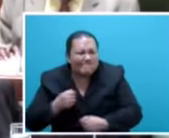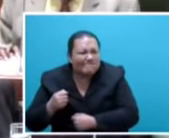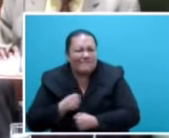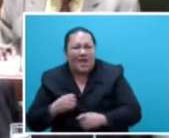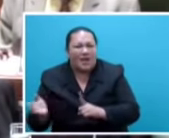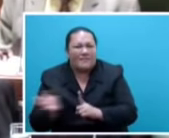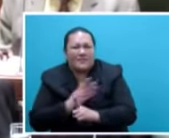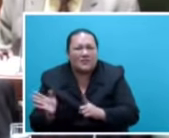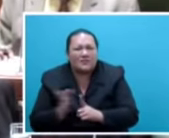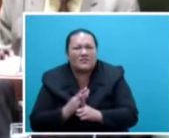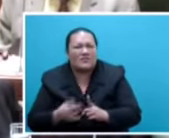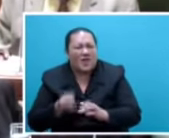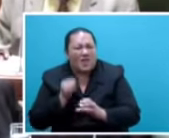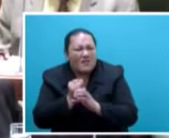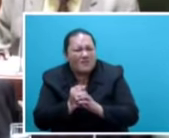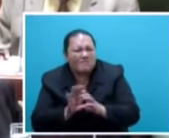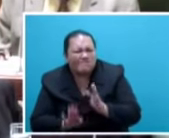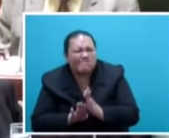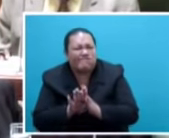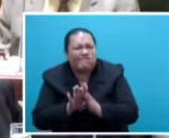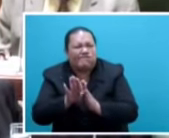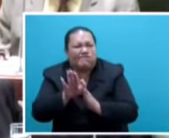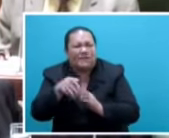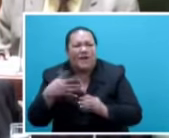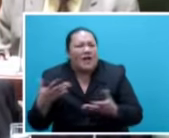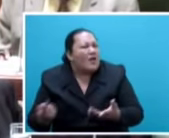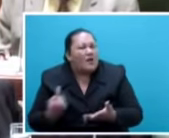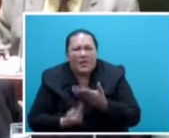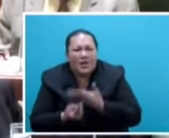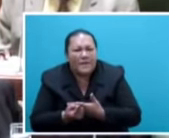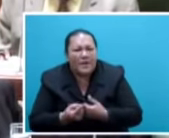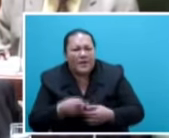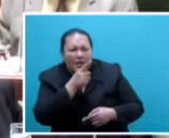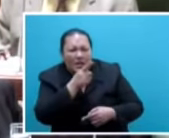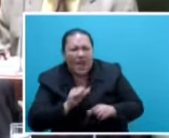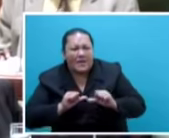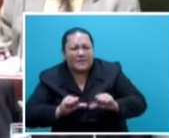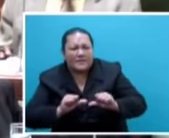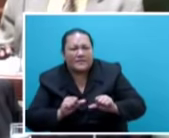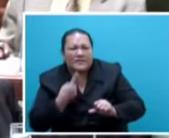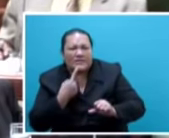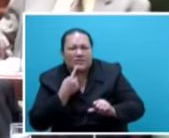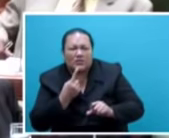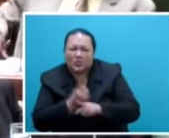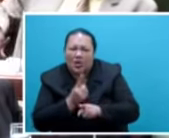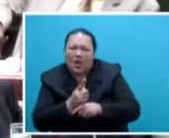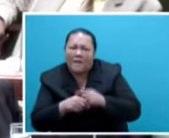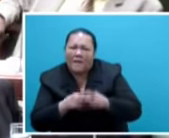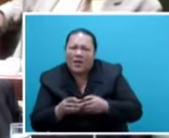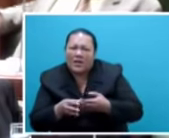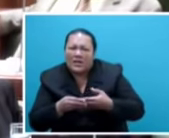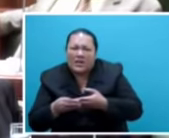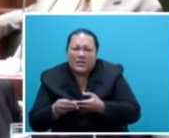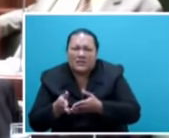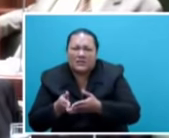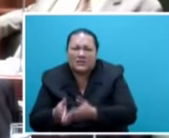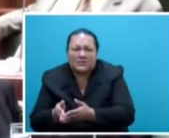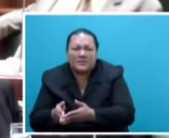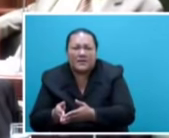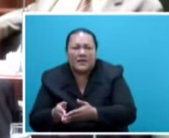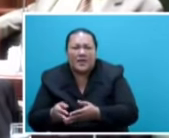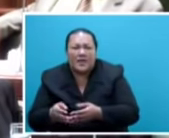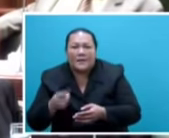increase. His Excellency was absolutely spot on when he said the quality of our leadership in these formative years will